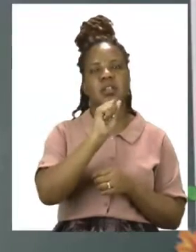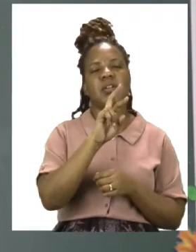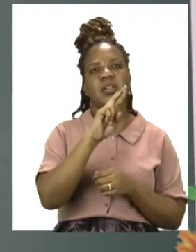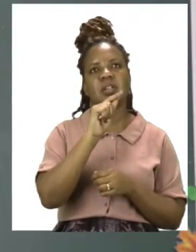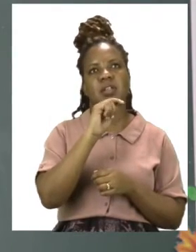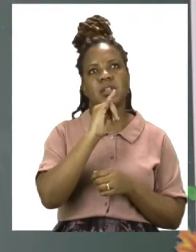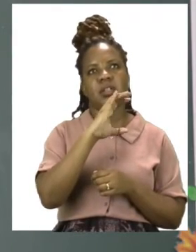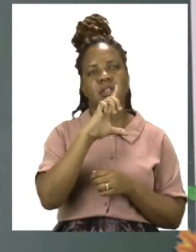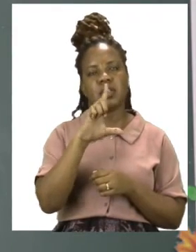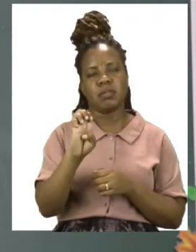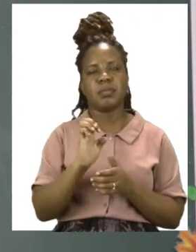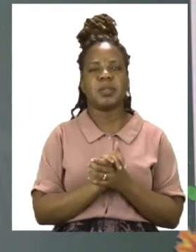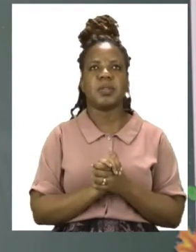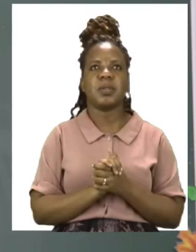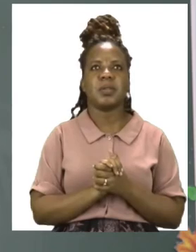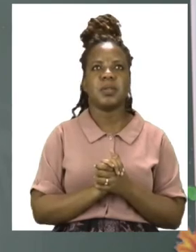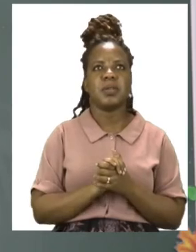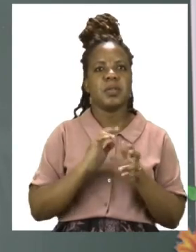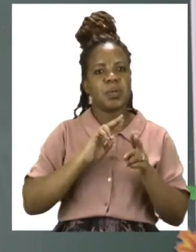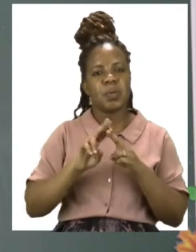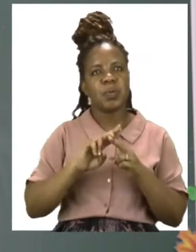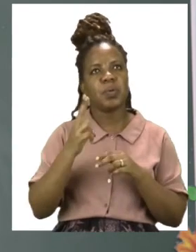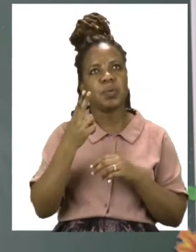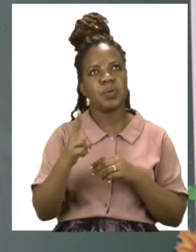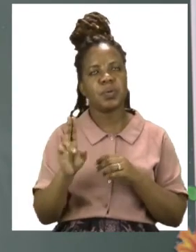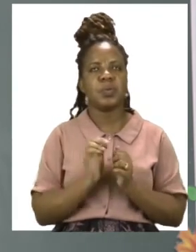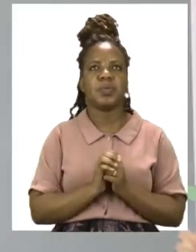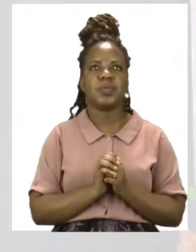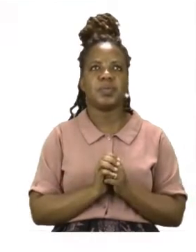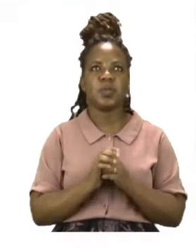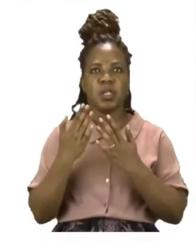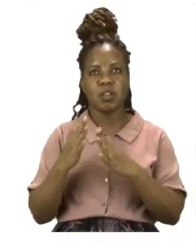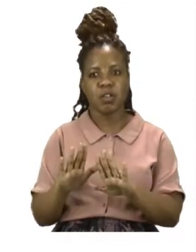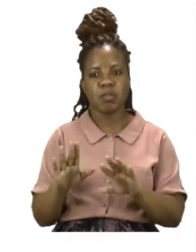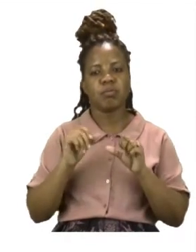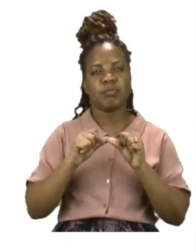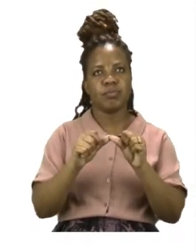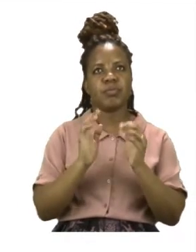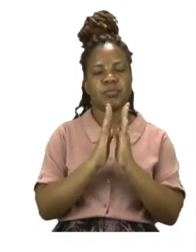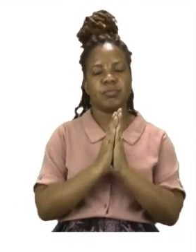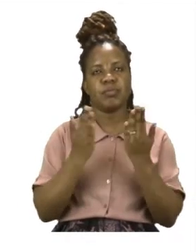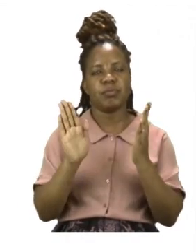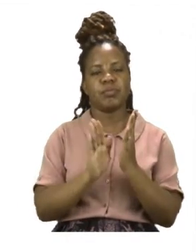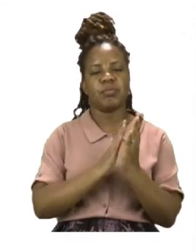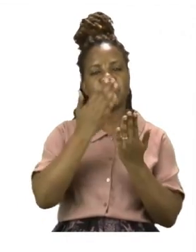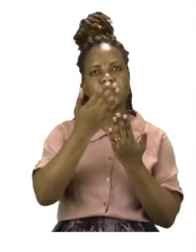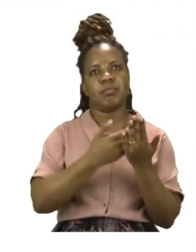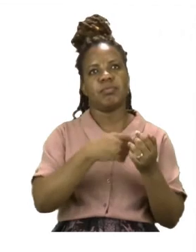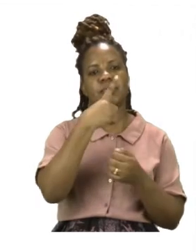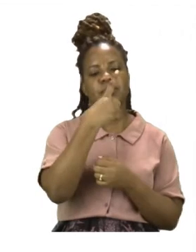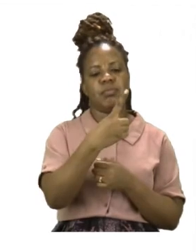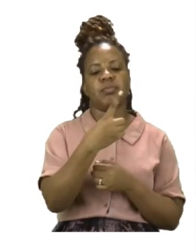exercise, and when you are done, boys and girls, let's now go to page 16. On page 16, we have a